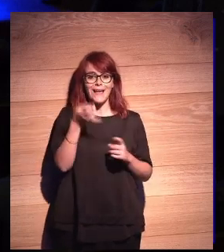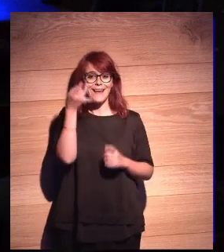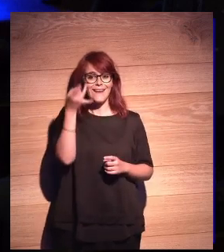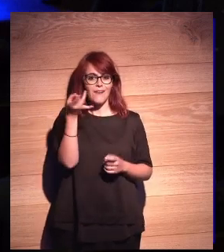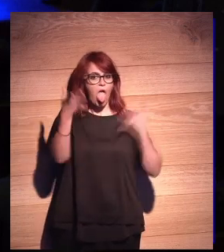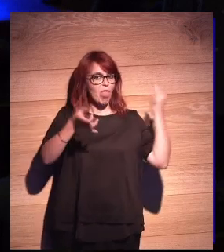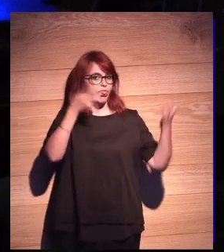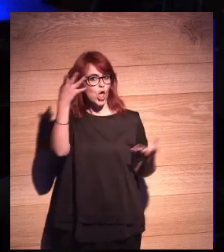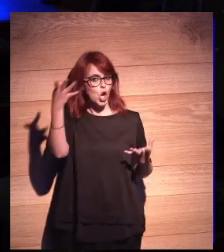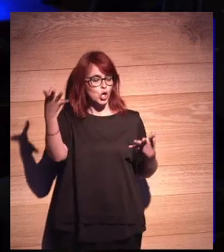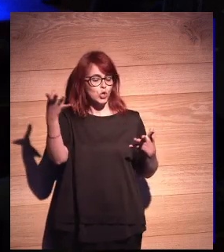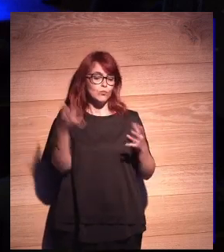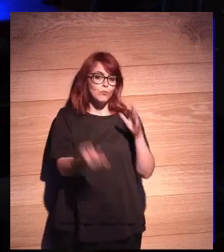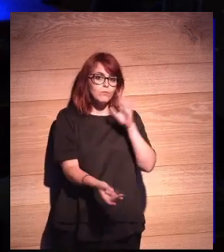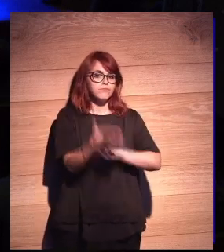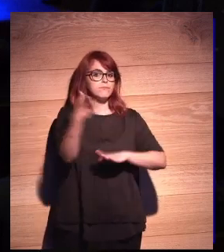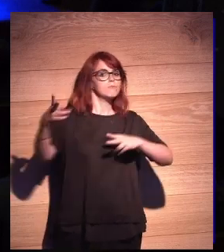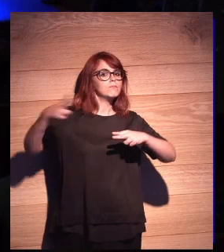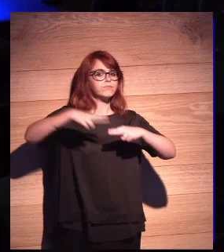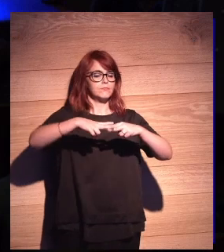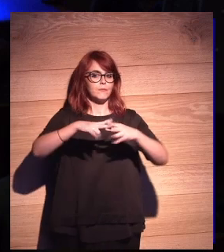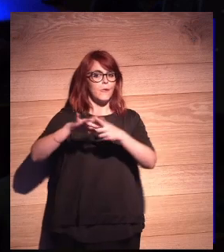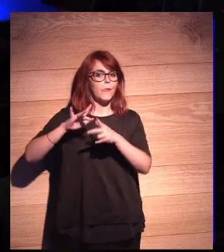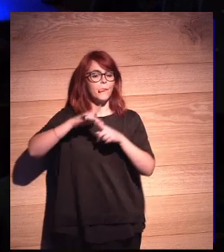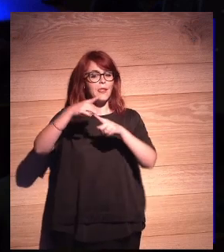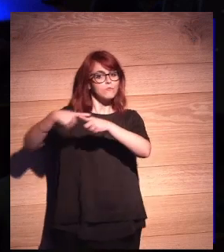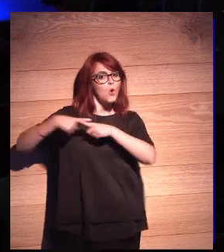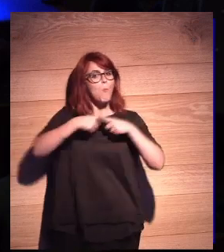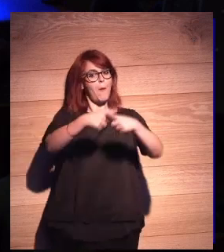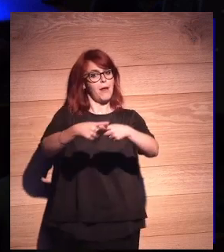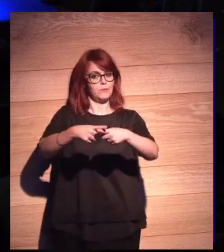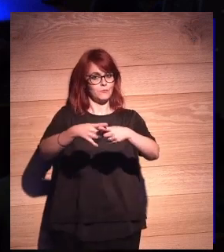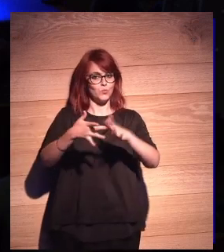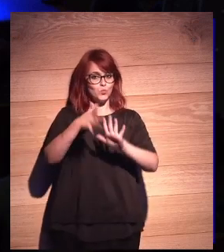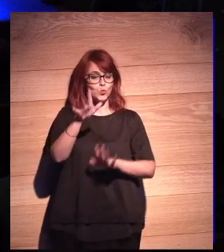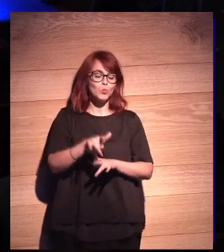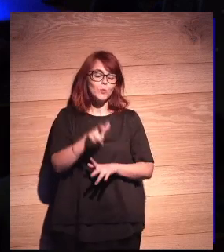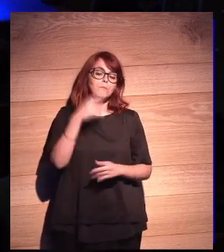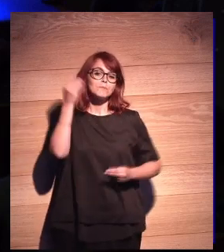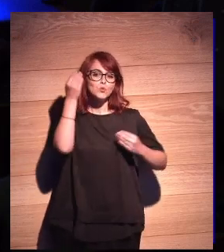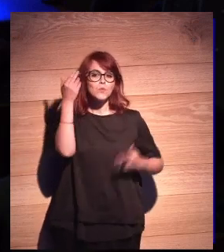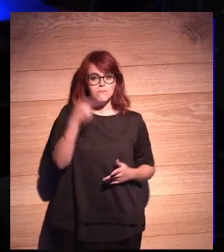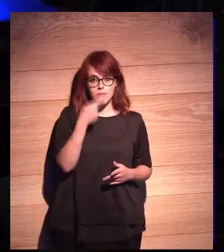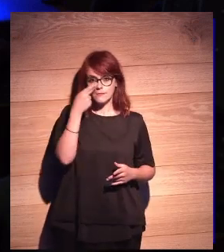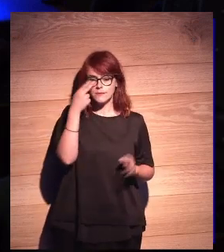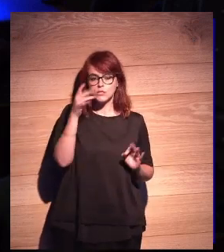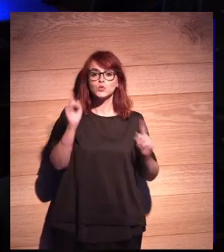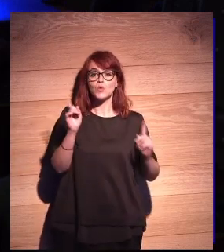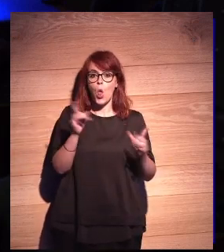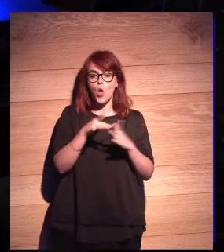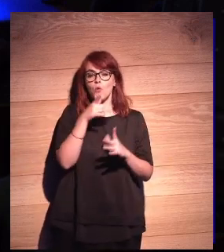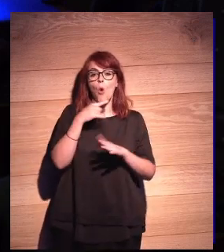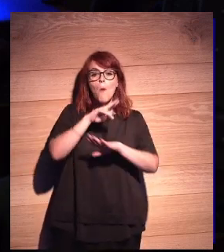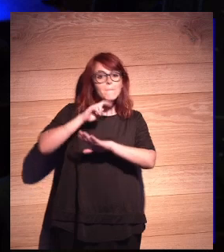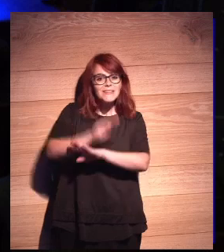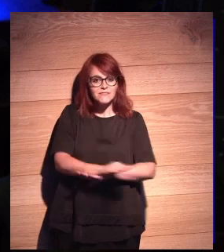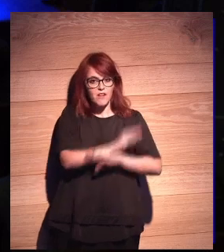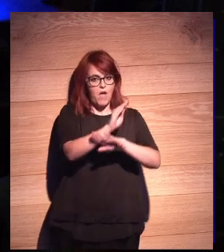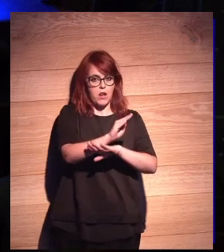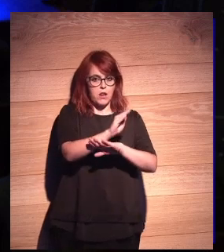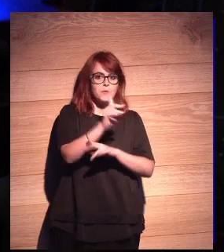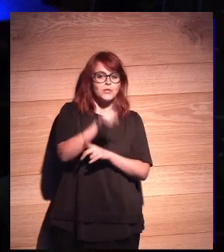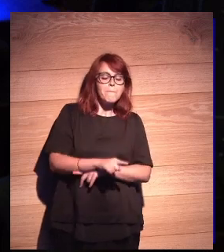it's a co-creation. It's something that is generated with the different people, and I believe that's a very important point, not just